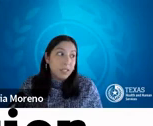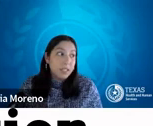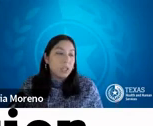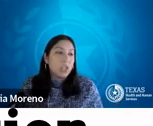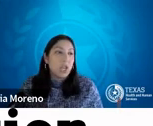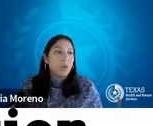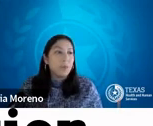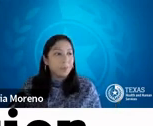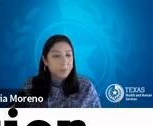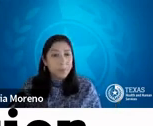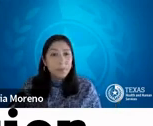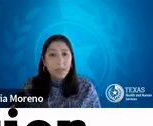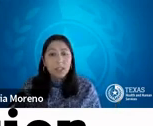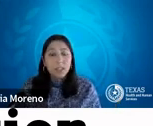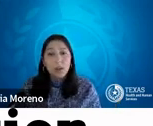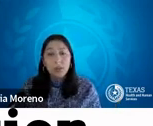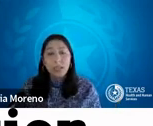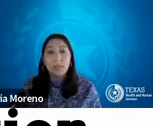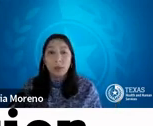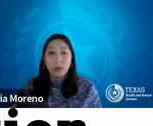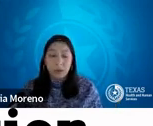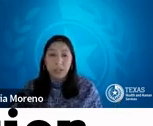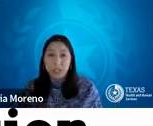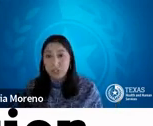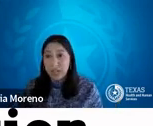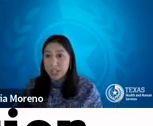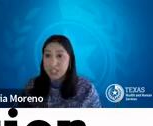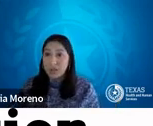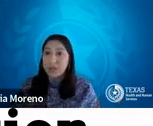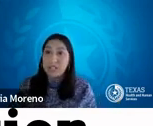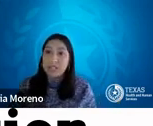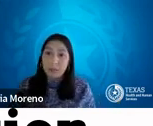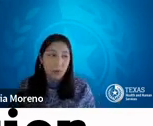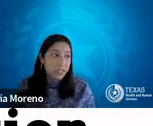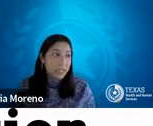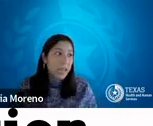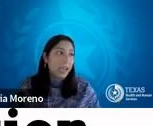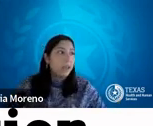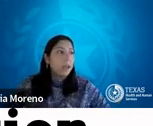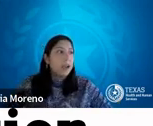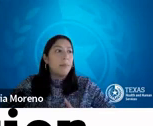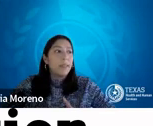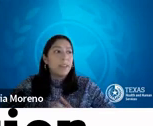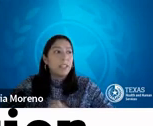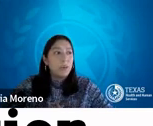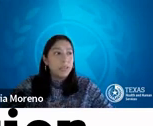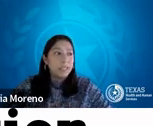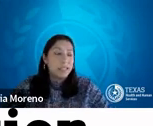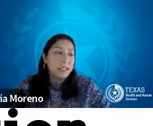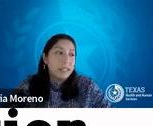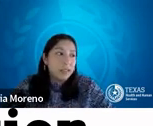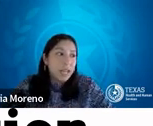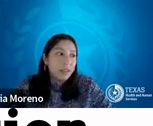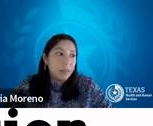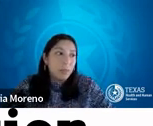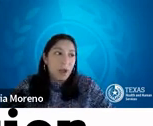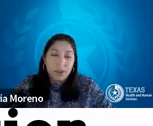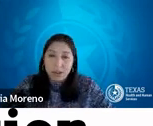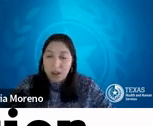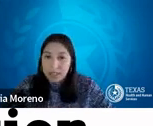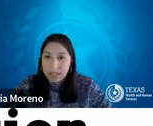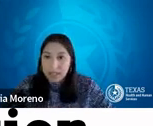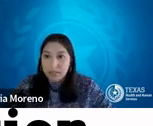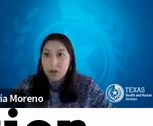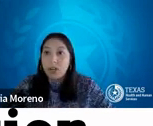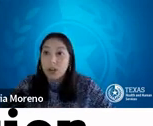and substances in general. And these are all really important prevention strategies that we still employ today, but they don't exist outside of the